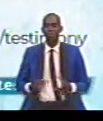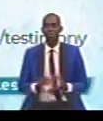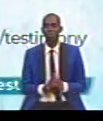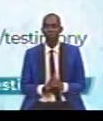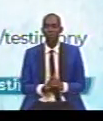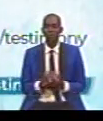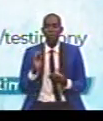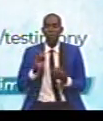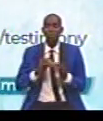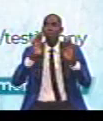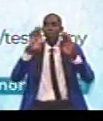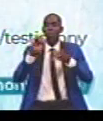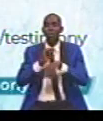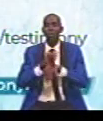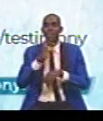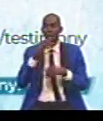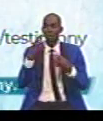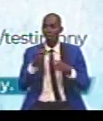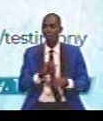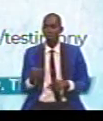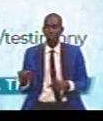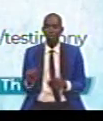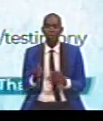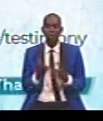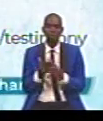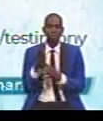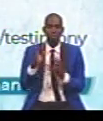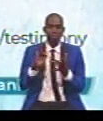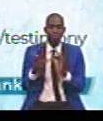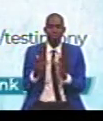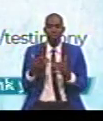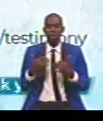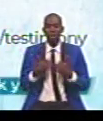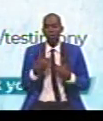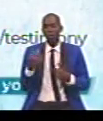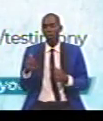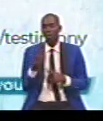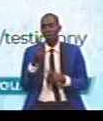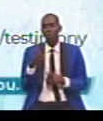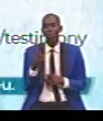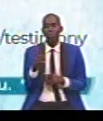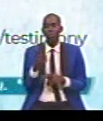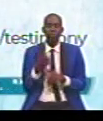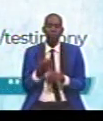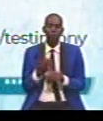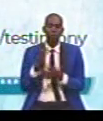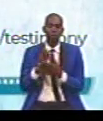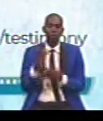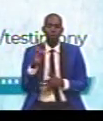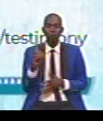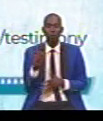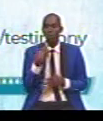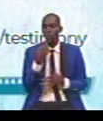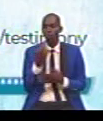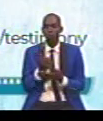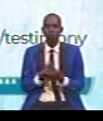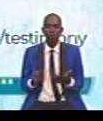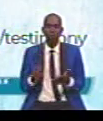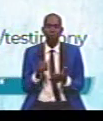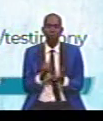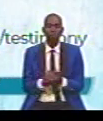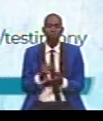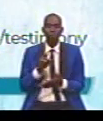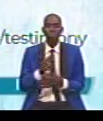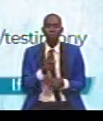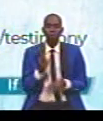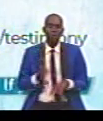More miracles are happening online globally. We have one from a man of Victor, and he says, "I used to have